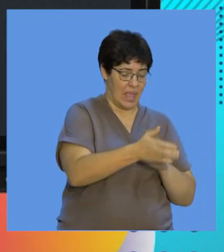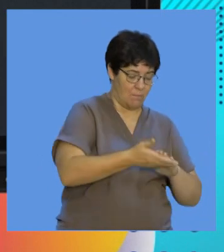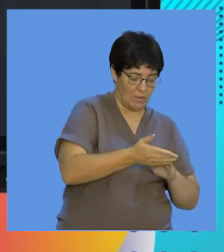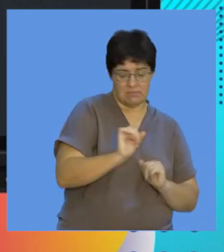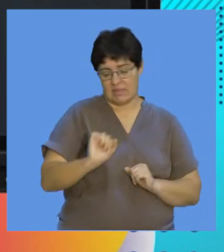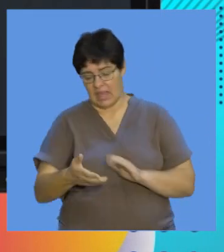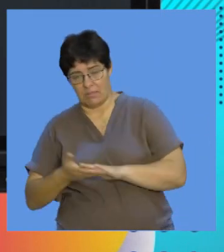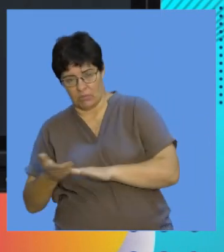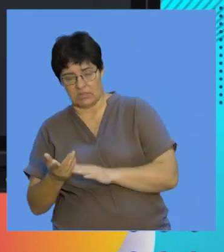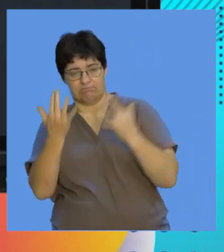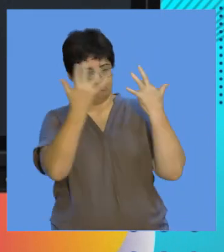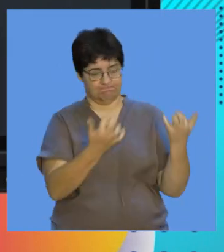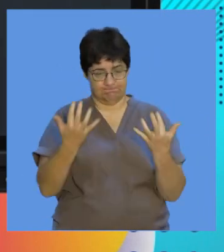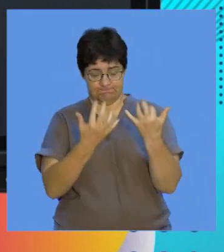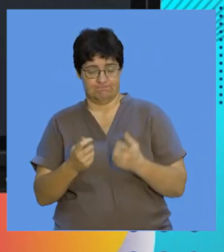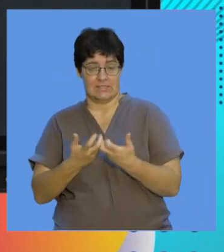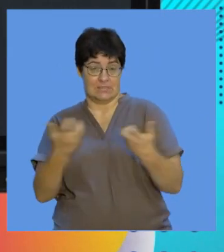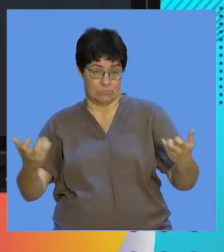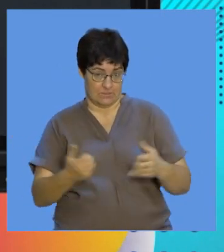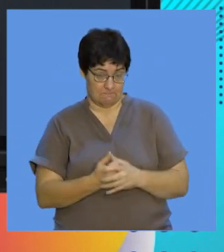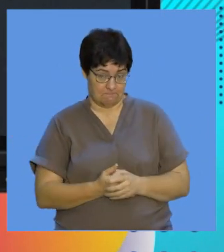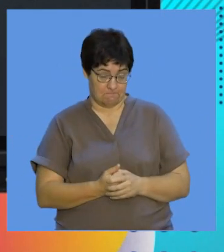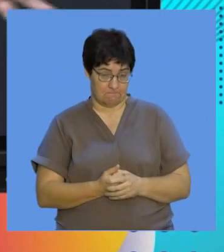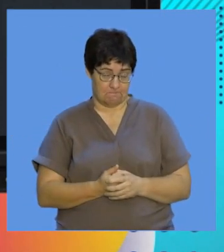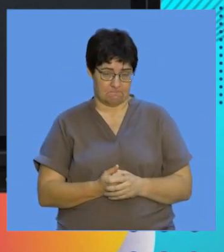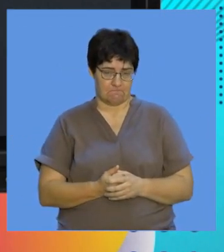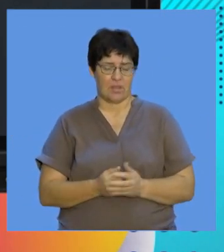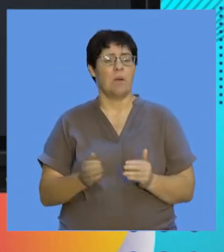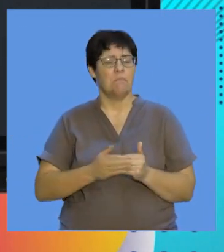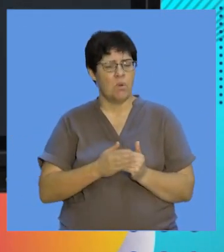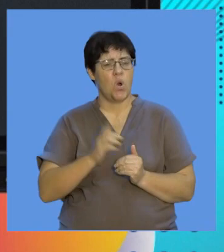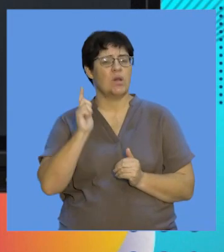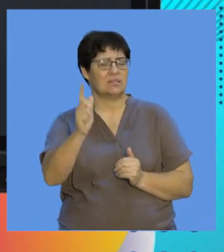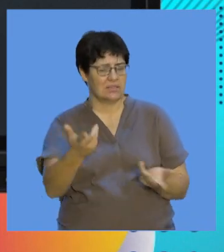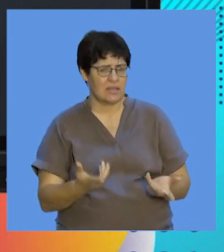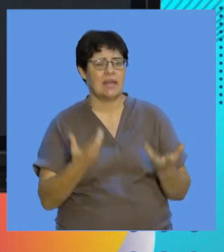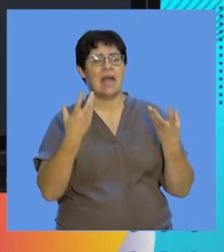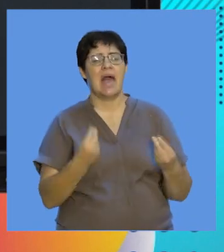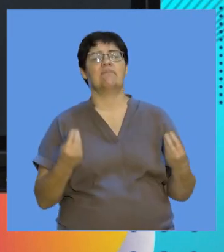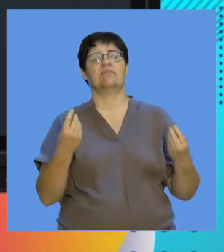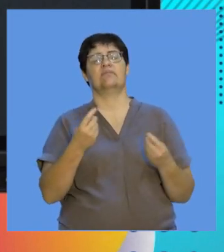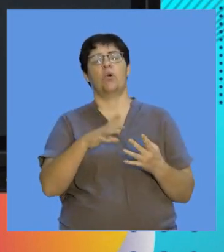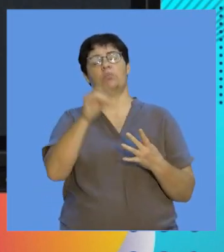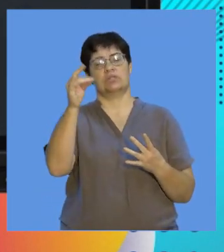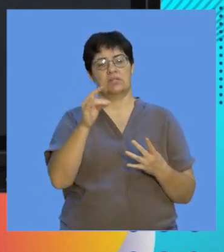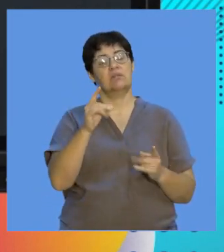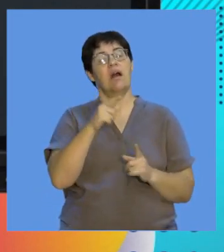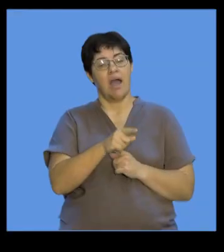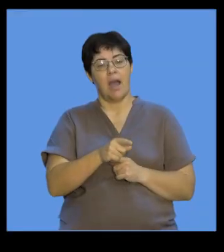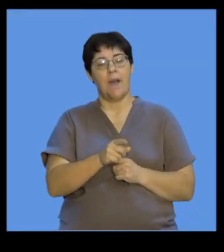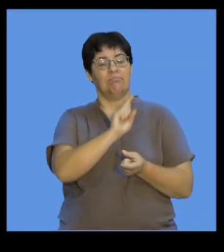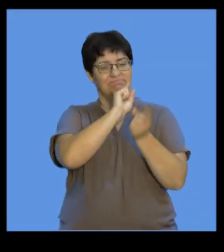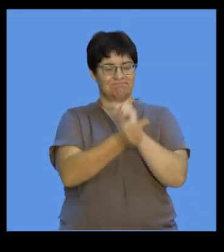separately, okay? We then also had, further down the line, we had the option where they became one object.